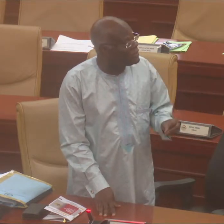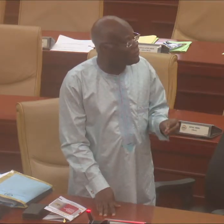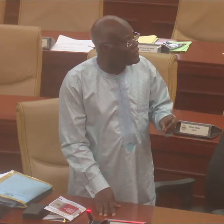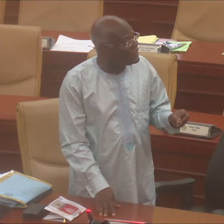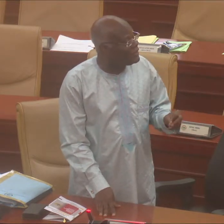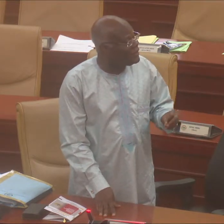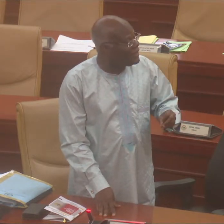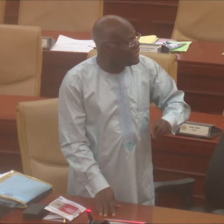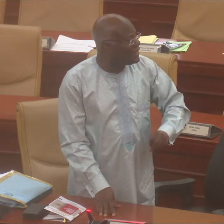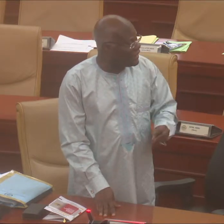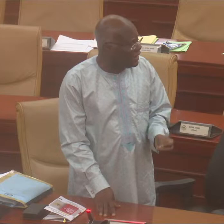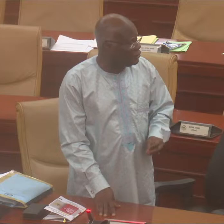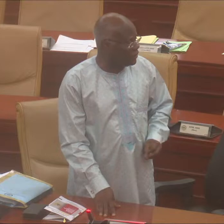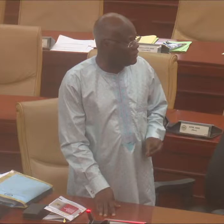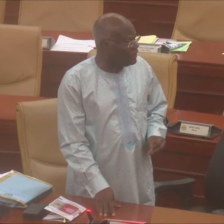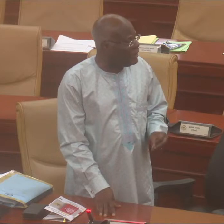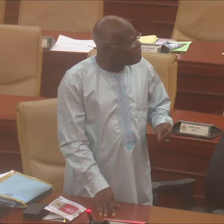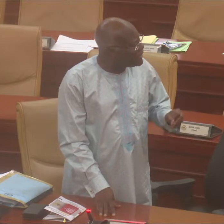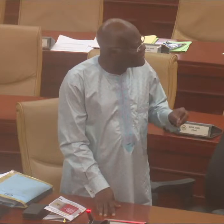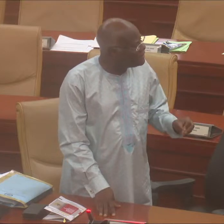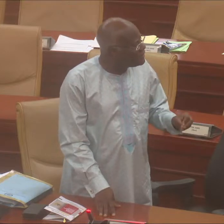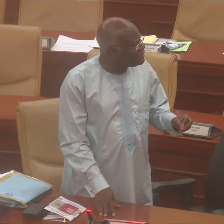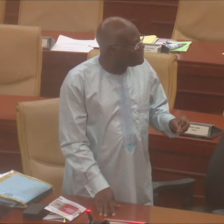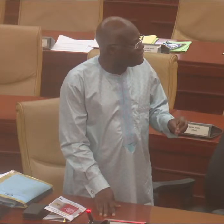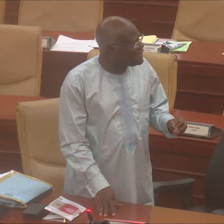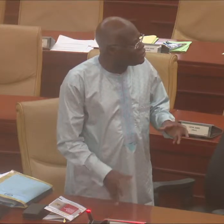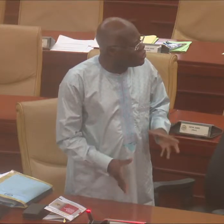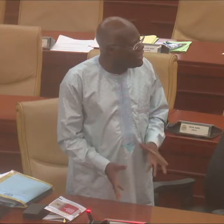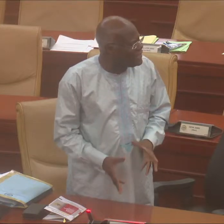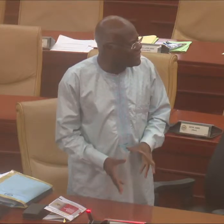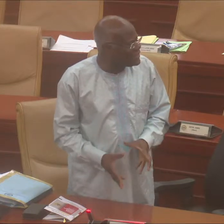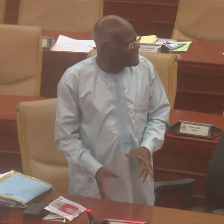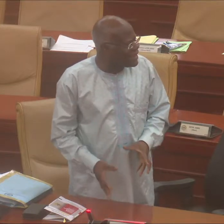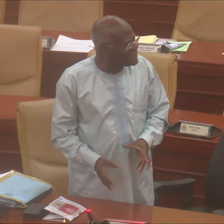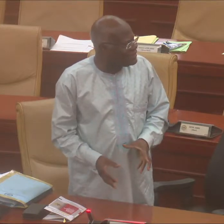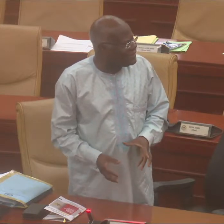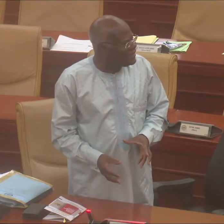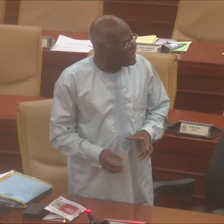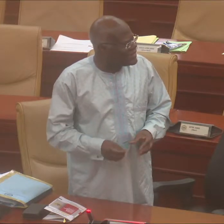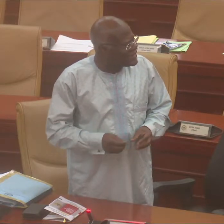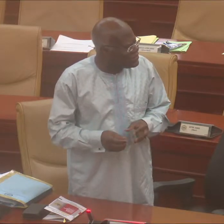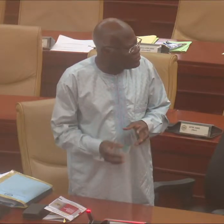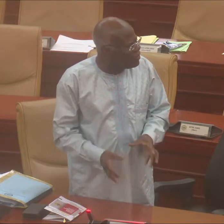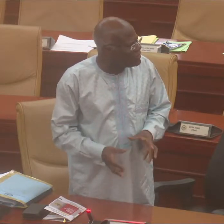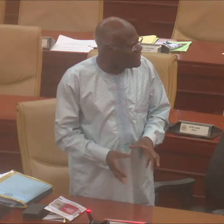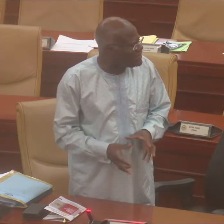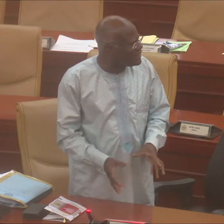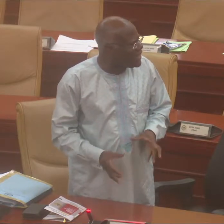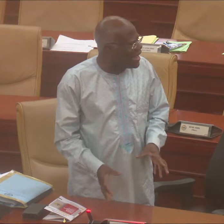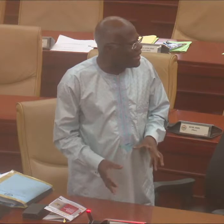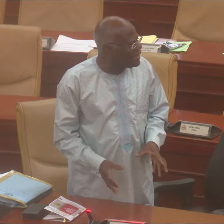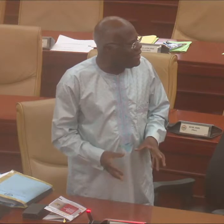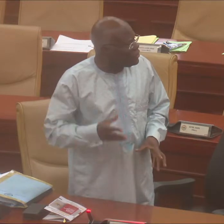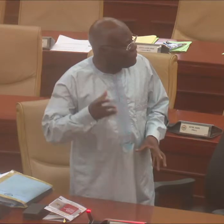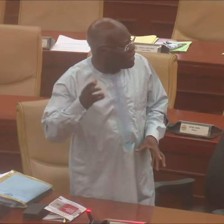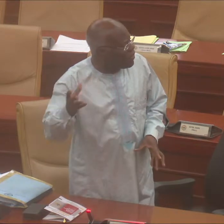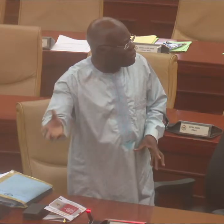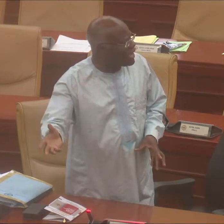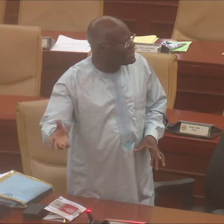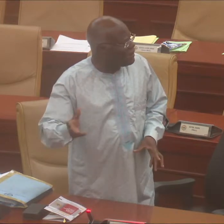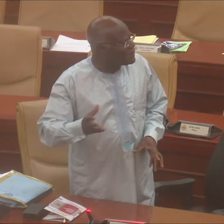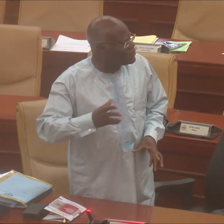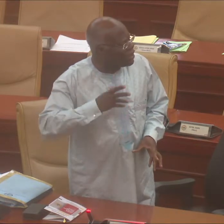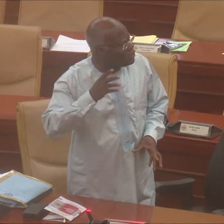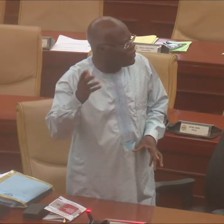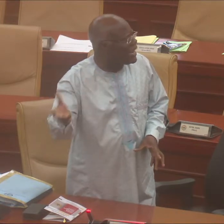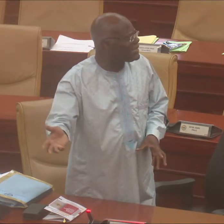the situation in the country. But the solace is that it is not just in Ghana. You may want to